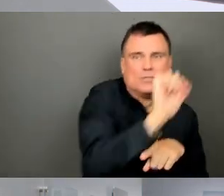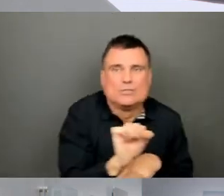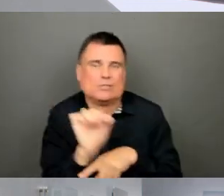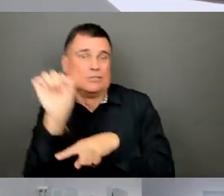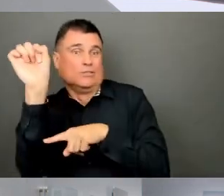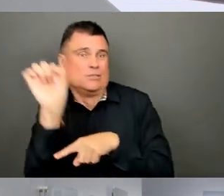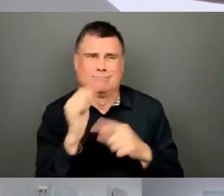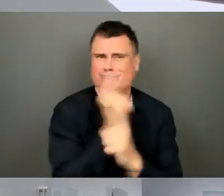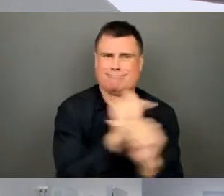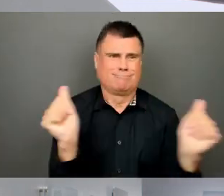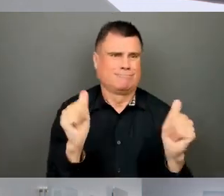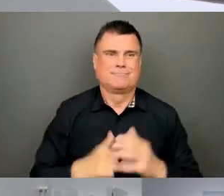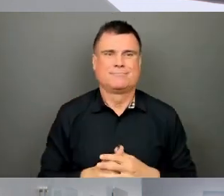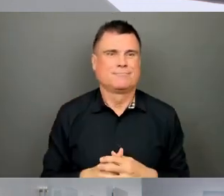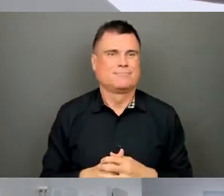All right.